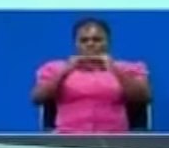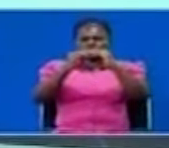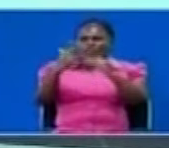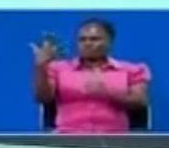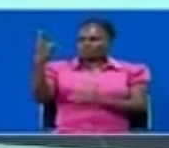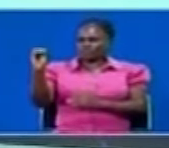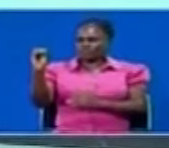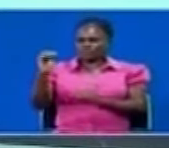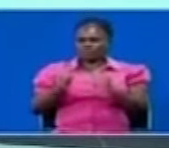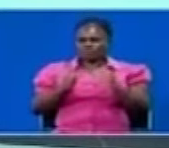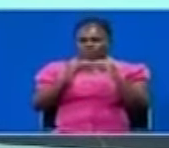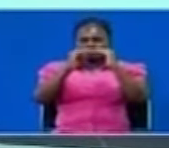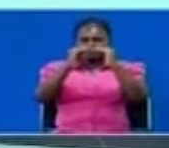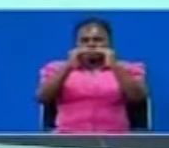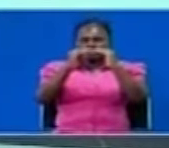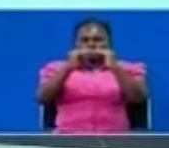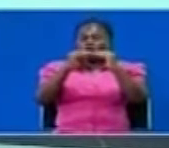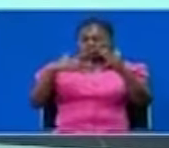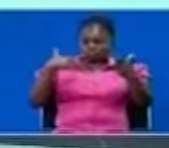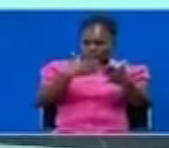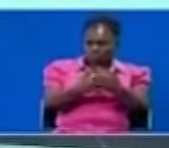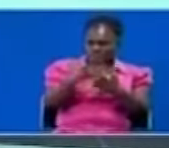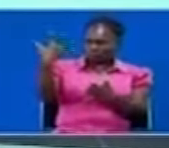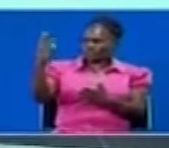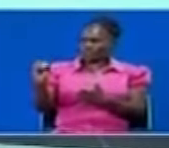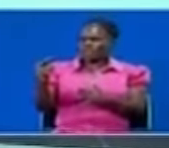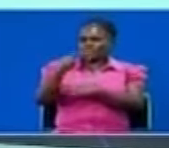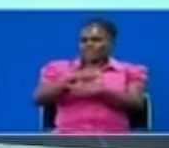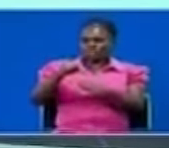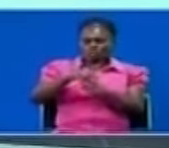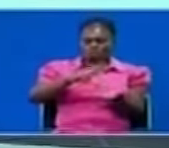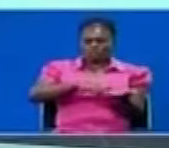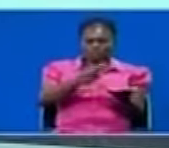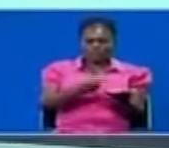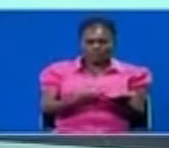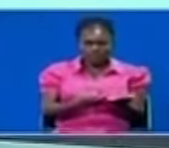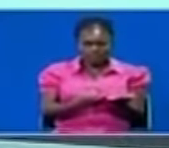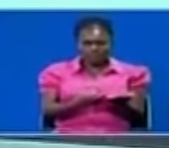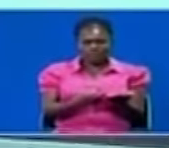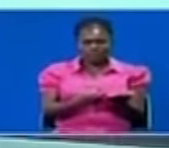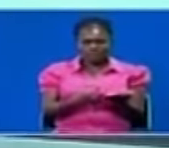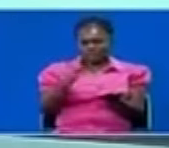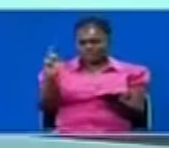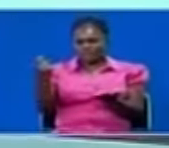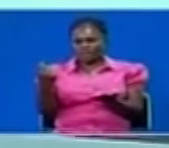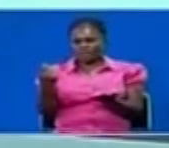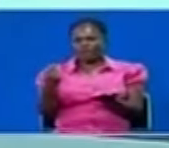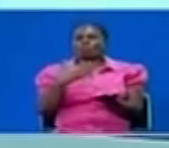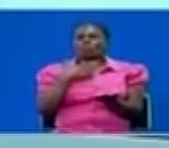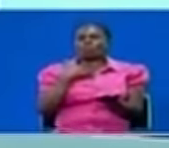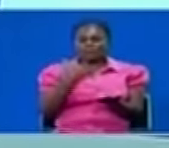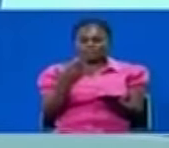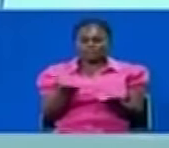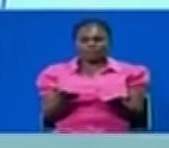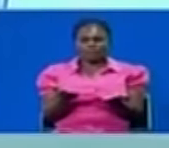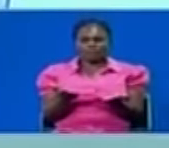from 50%, up to 50% rather, of the national revenues. Of course, most of these issues are what Kenyans are delving with at the moment,